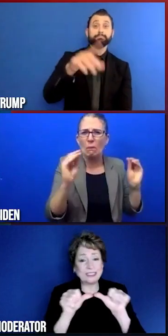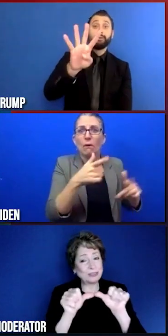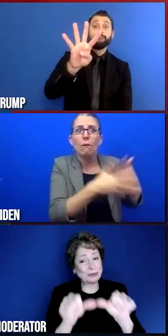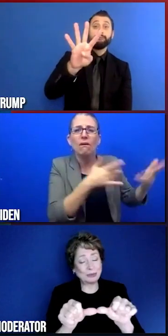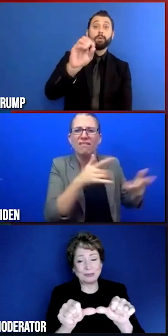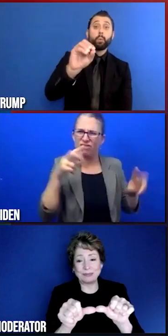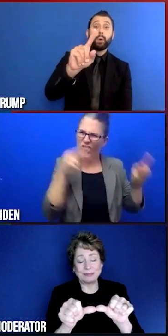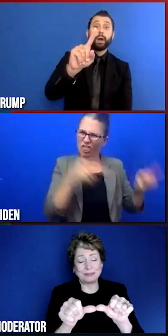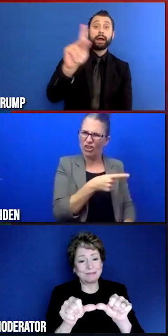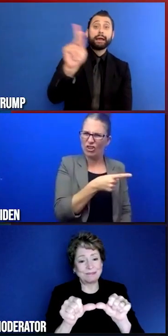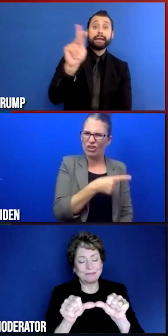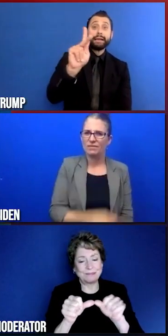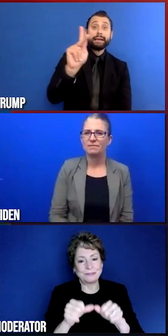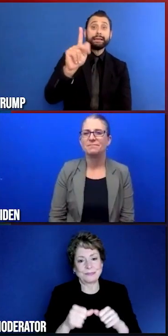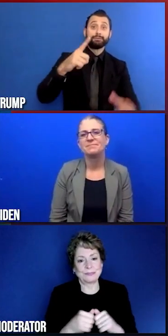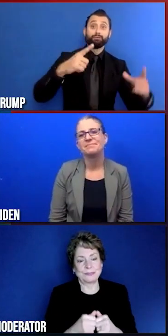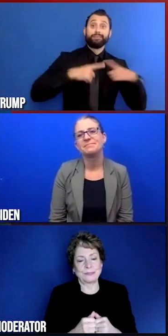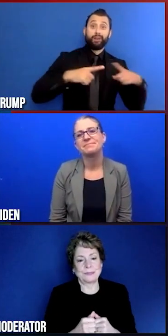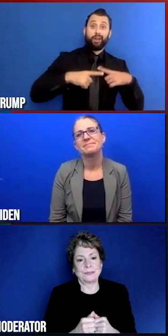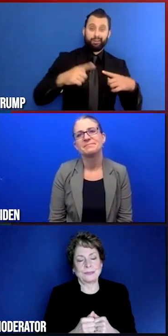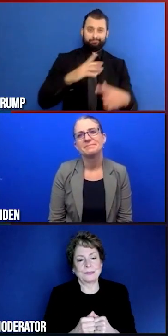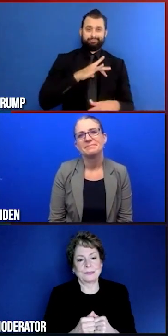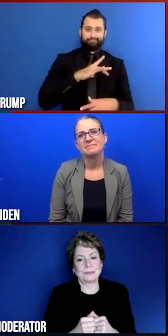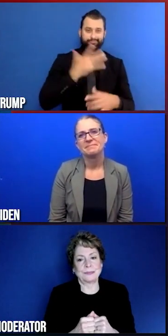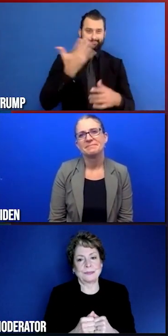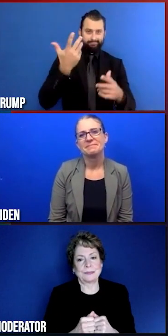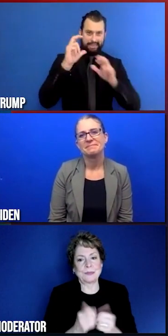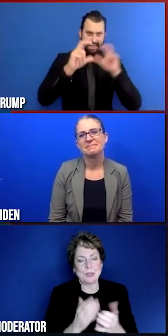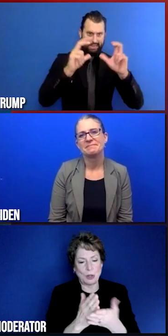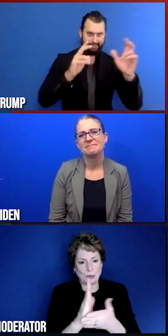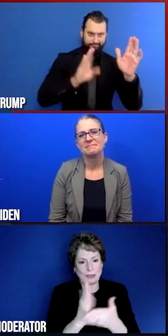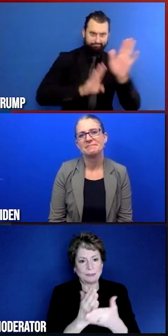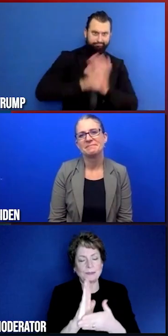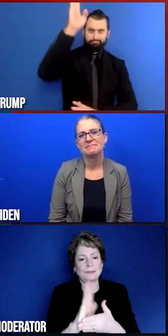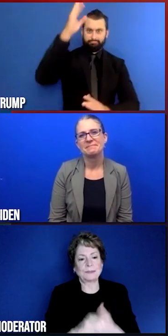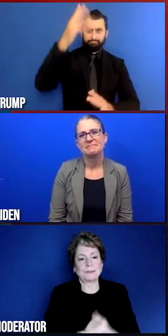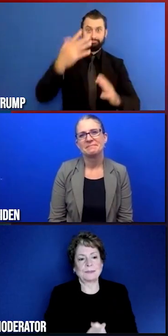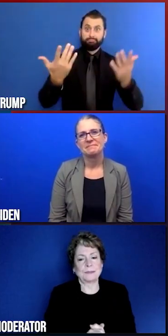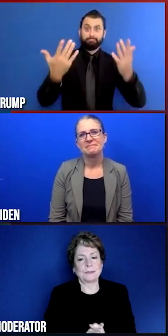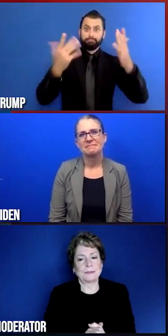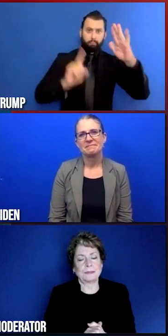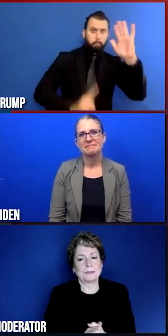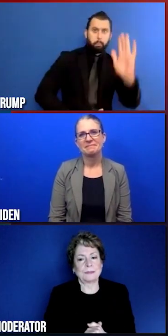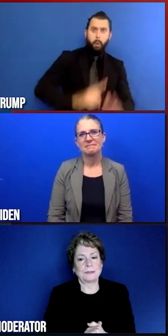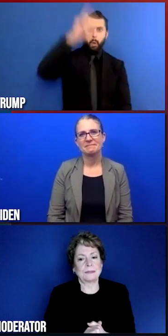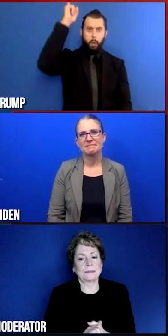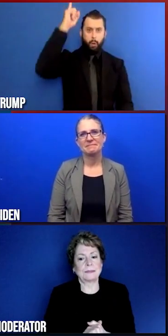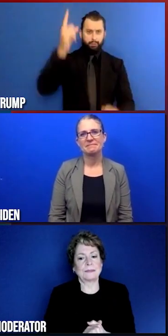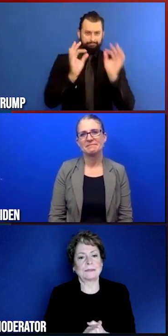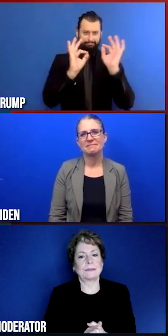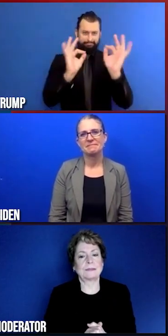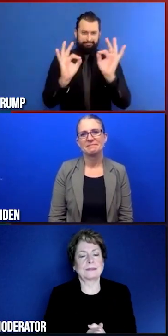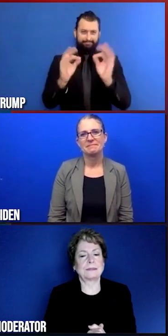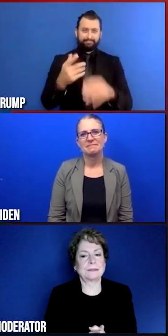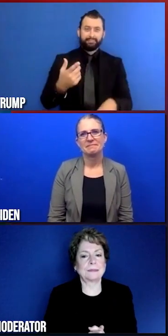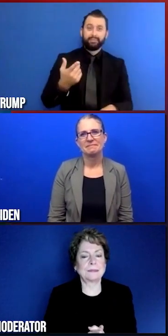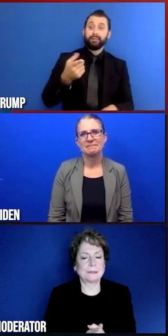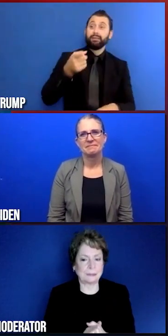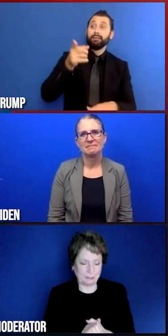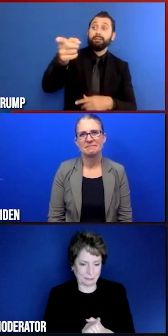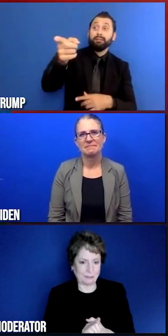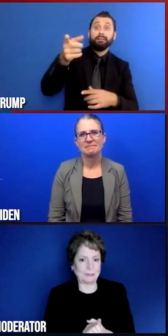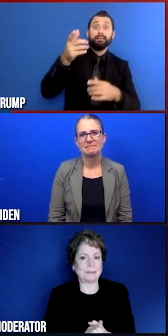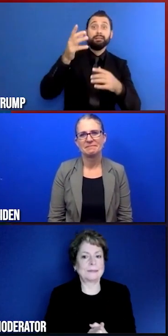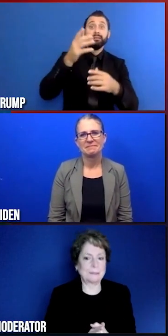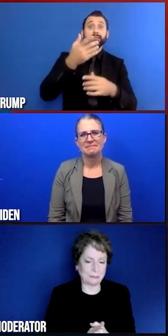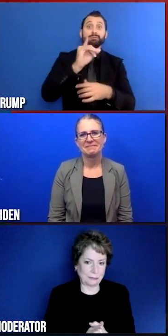through the roof. All right. And he doesn't come from Scranton. That's like he lived there for a short period of time before he even knew it. We're going to move on to and the he next left.